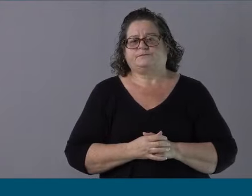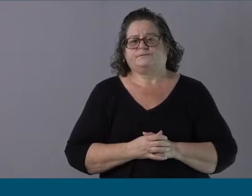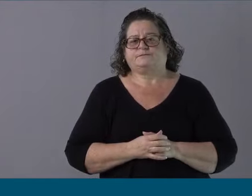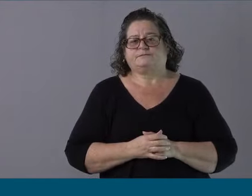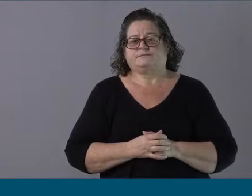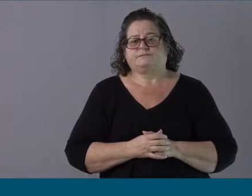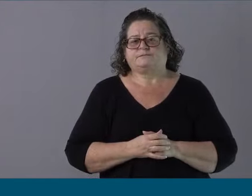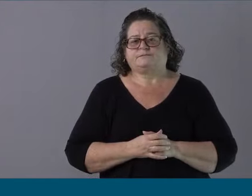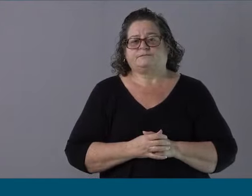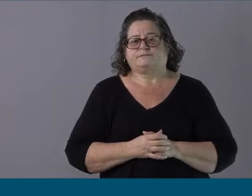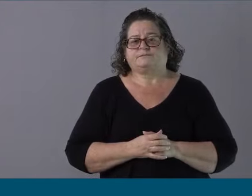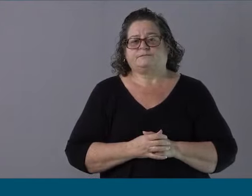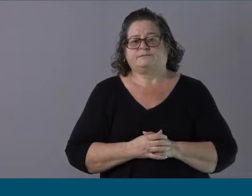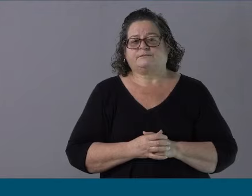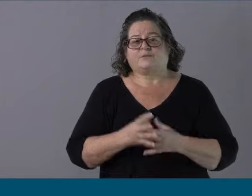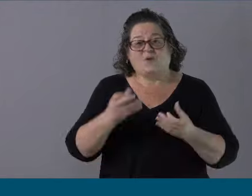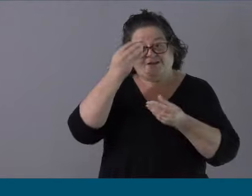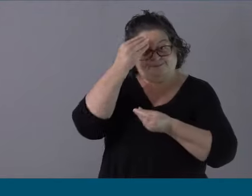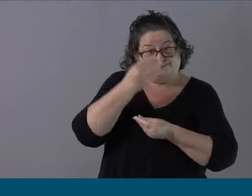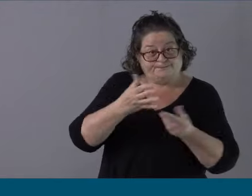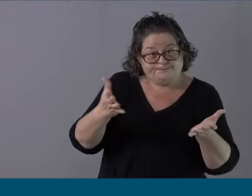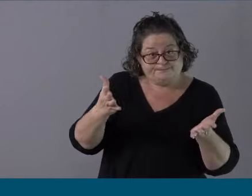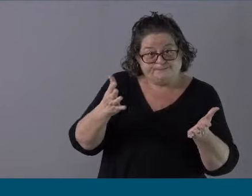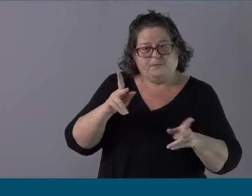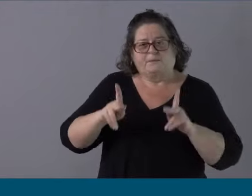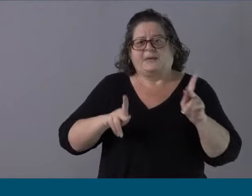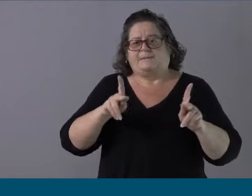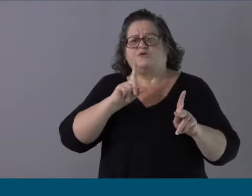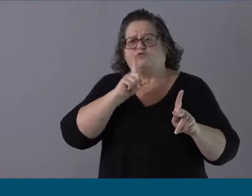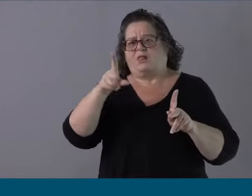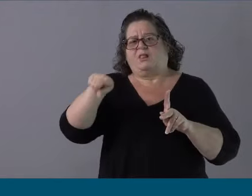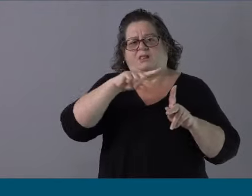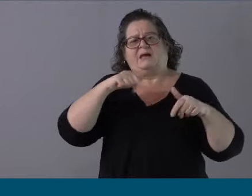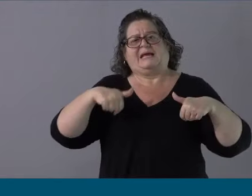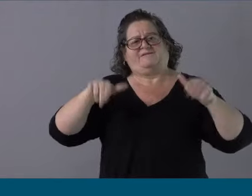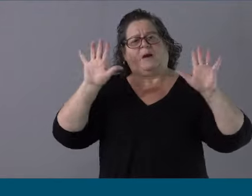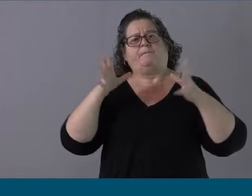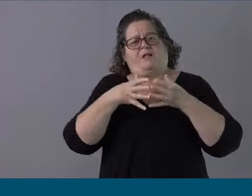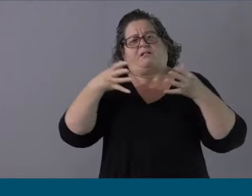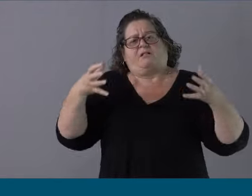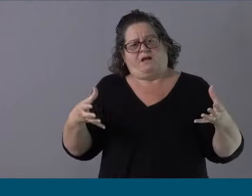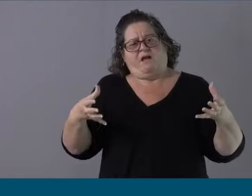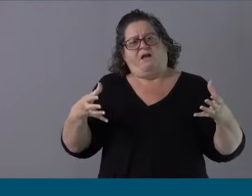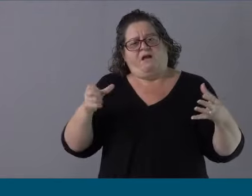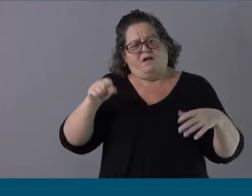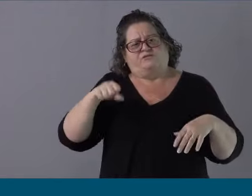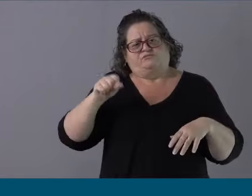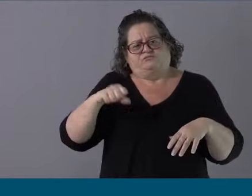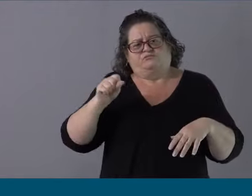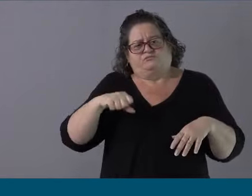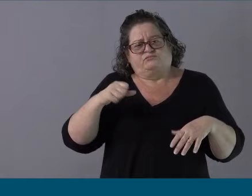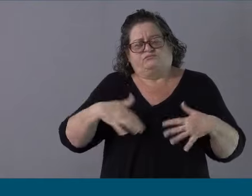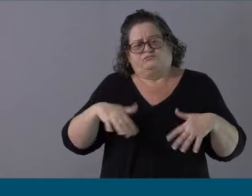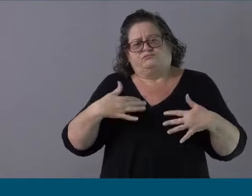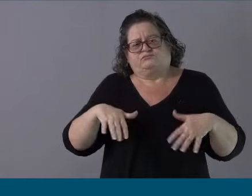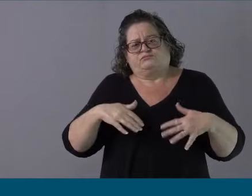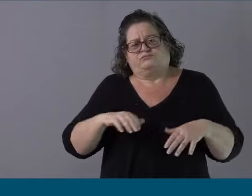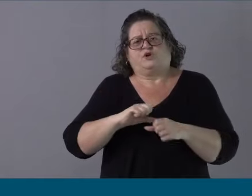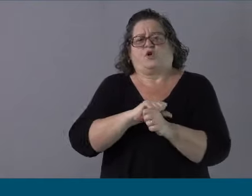the sacrifices that you've had to make, but coronavirus has touched no one more closely than those